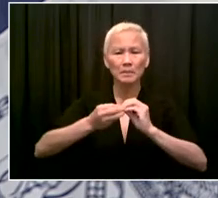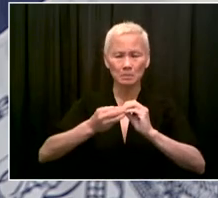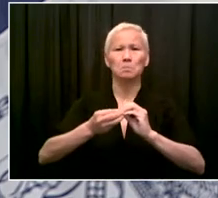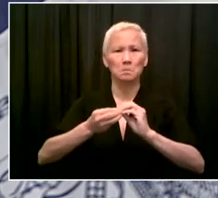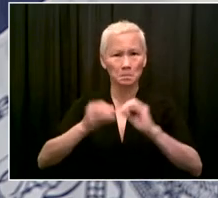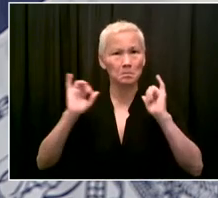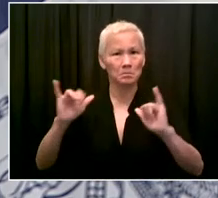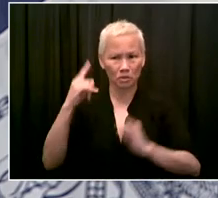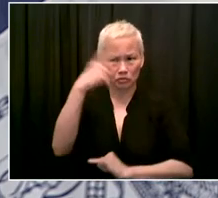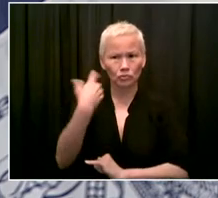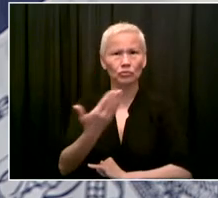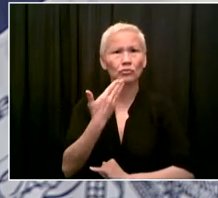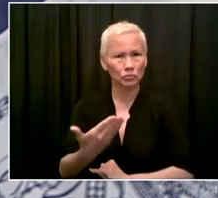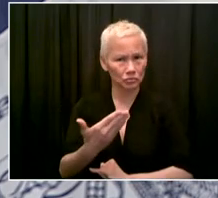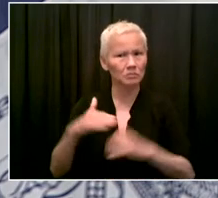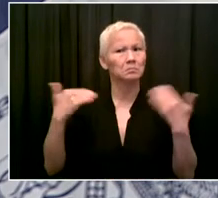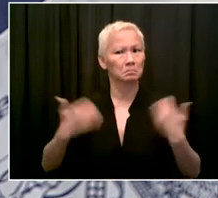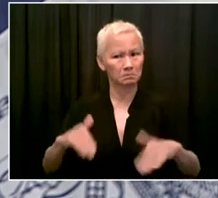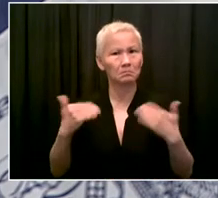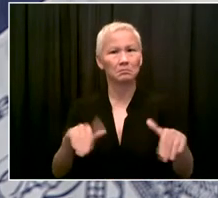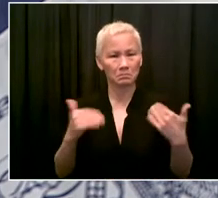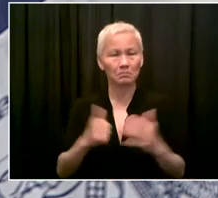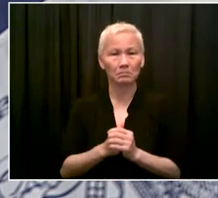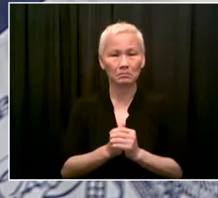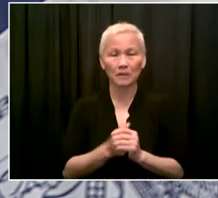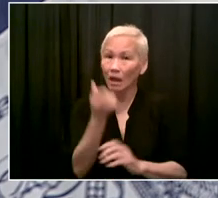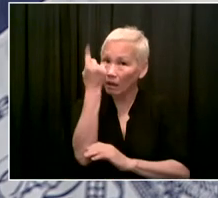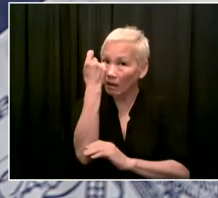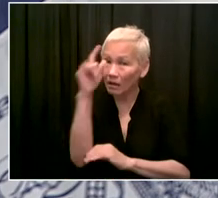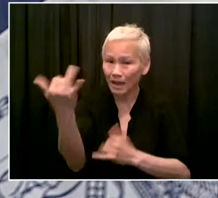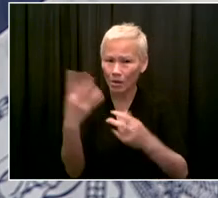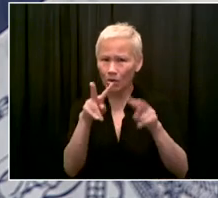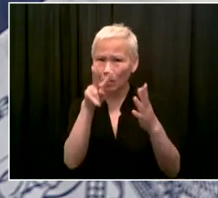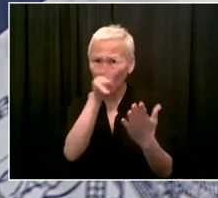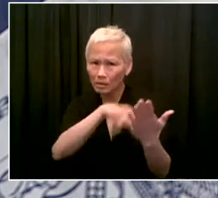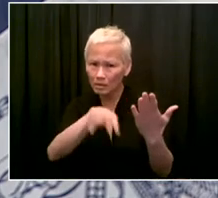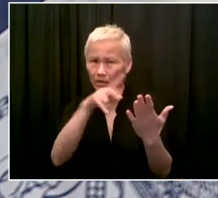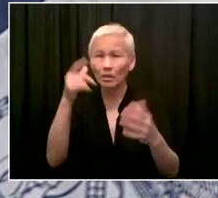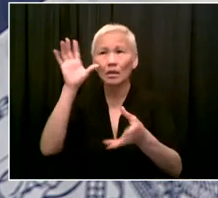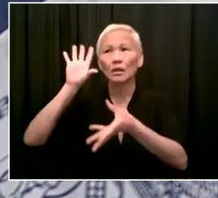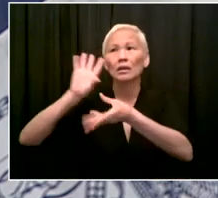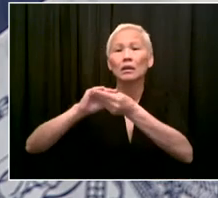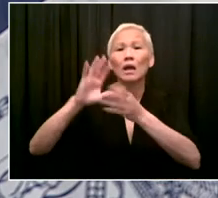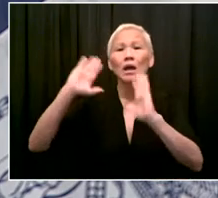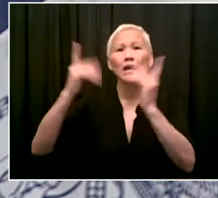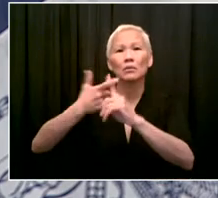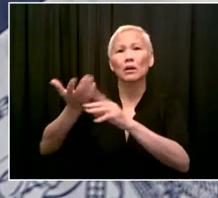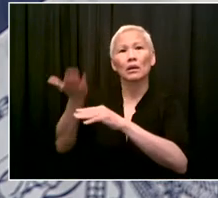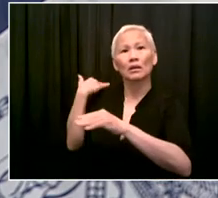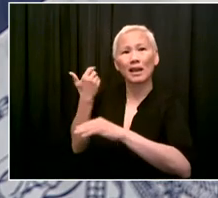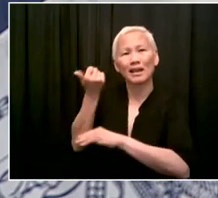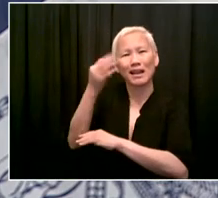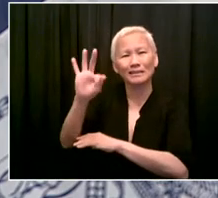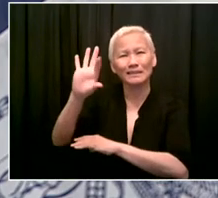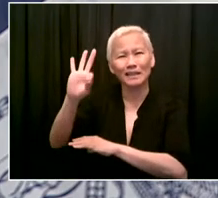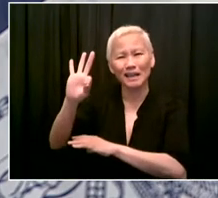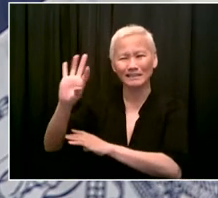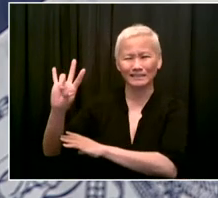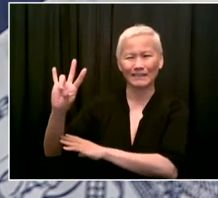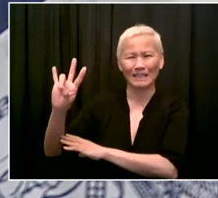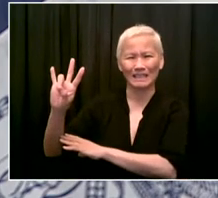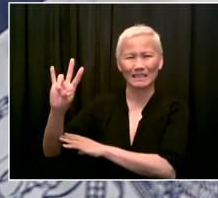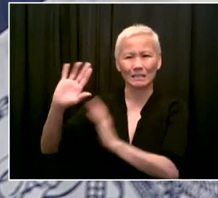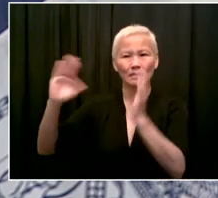had a 56-57% Democratic turnout in that colorful primary. What do you think has changed about New